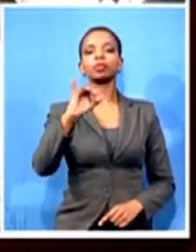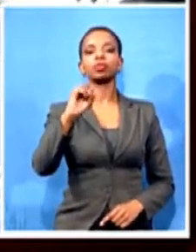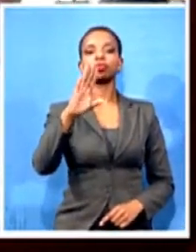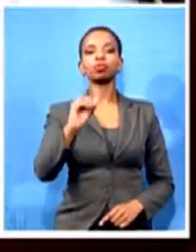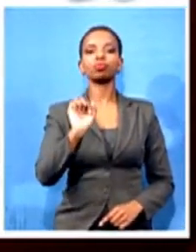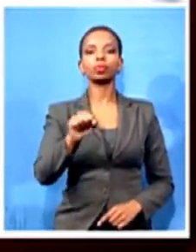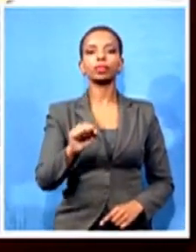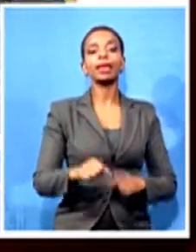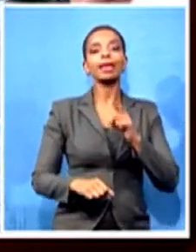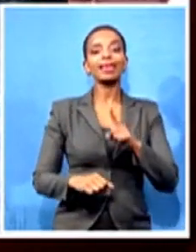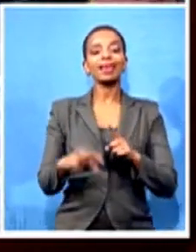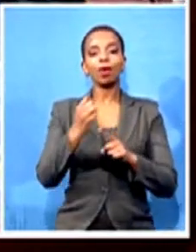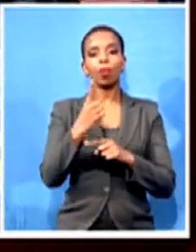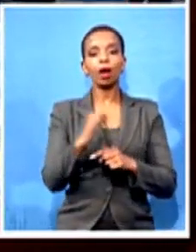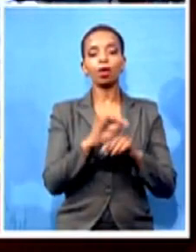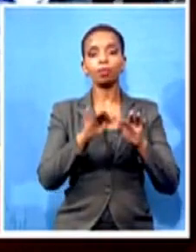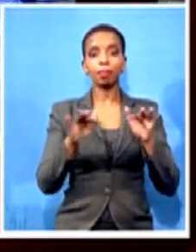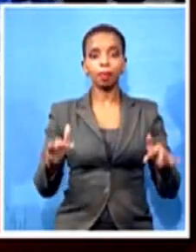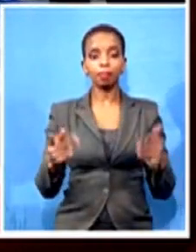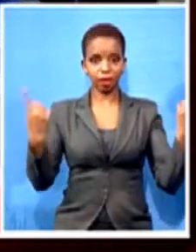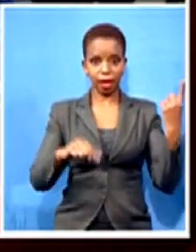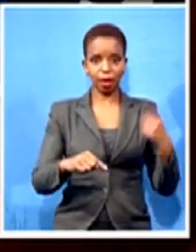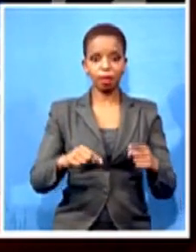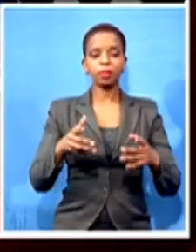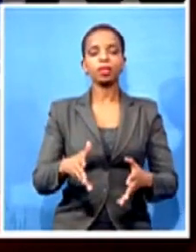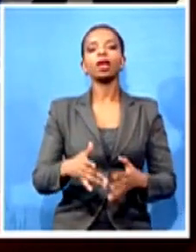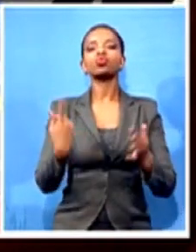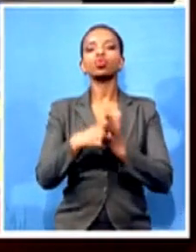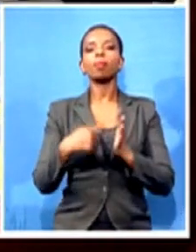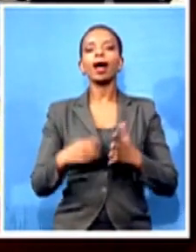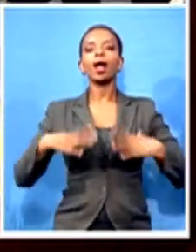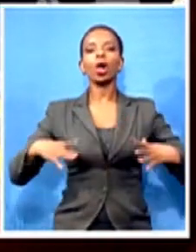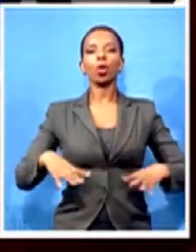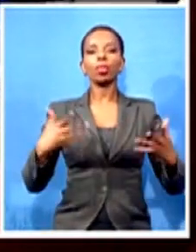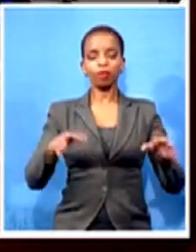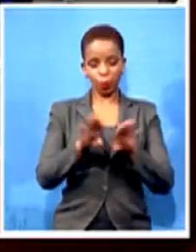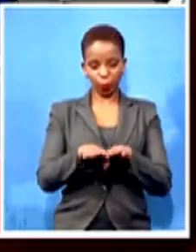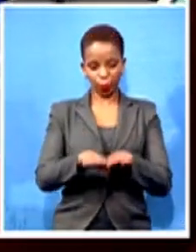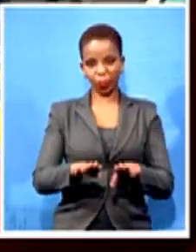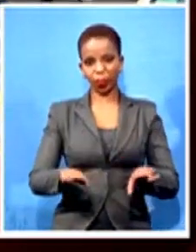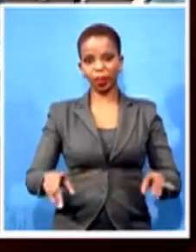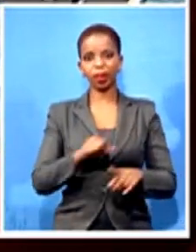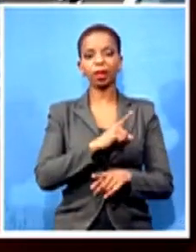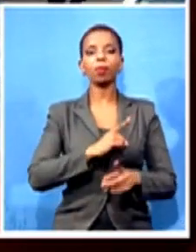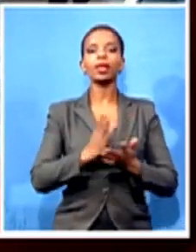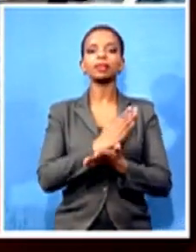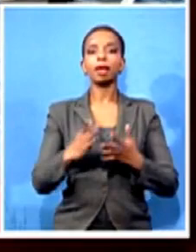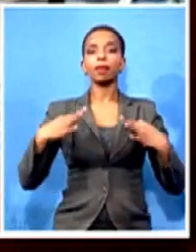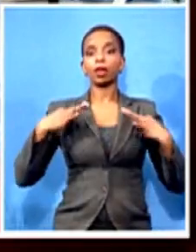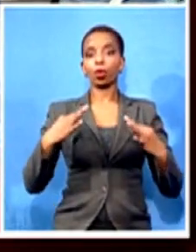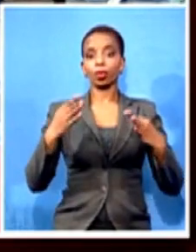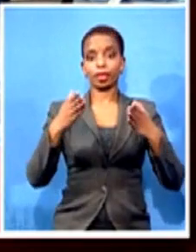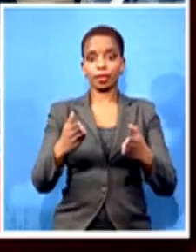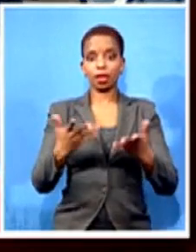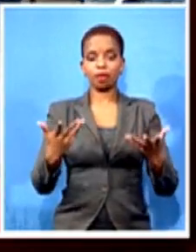they put on their back, the clothing for their children, because some of the clothing here as well is for people as young as newborns and